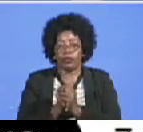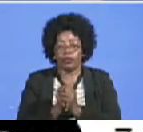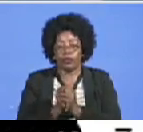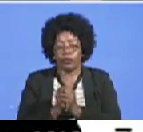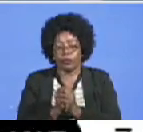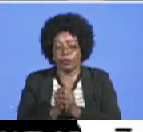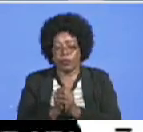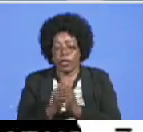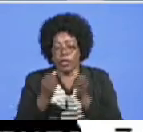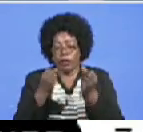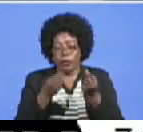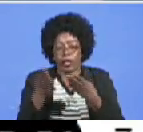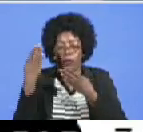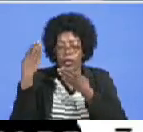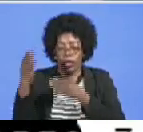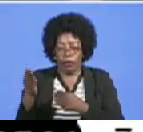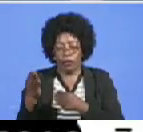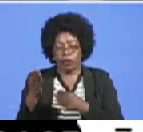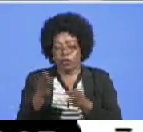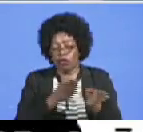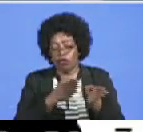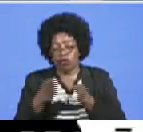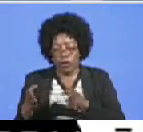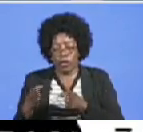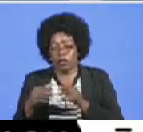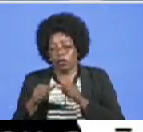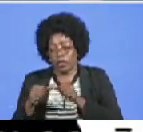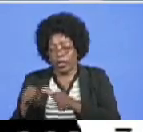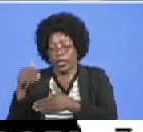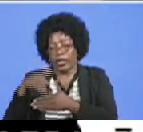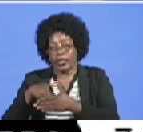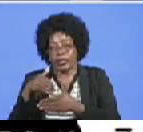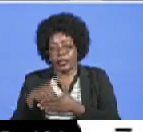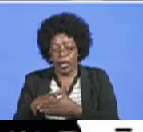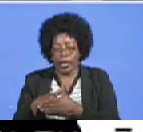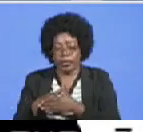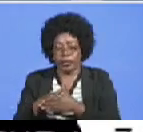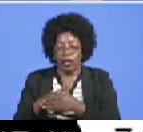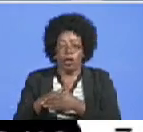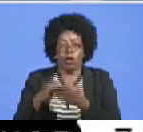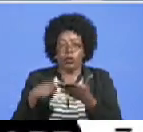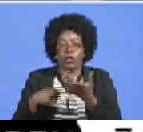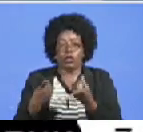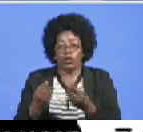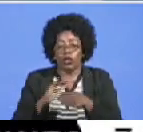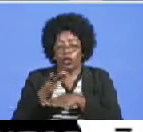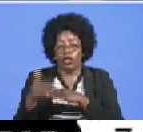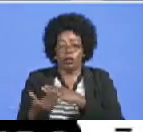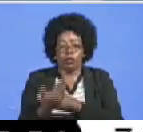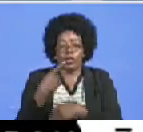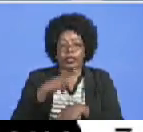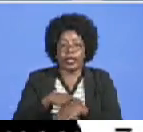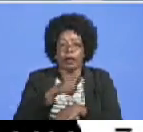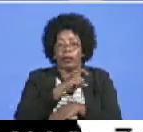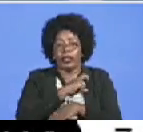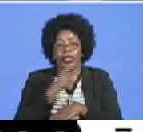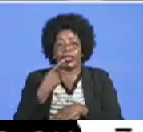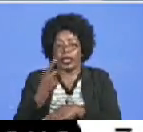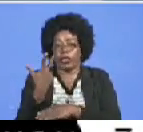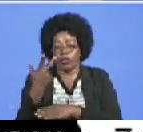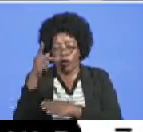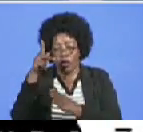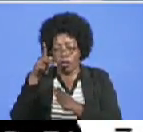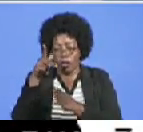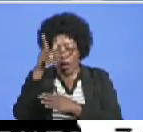Well, in the midst of Bahamians preparing to hunker down comes a homicide in the early morning hours. From what police have passed on to us, three men